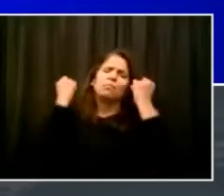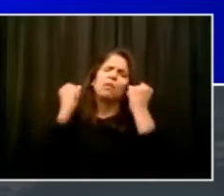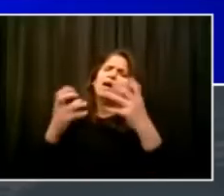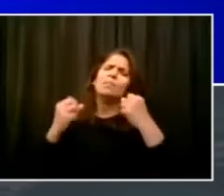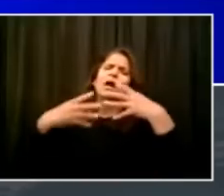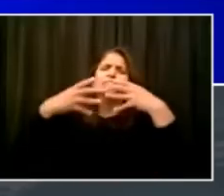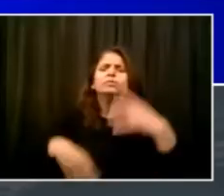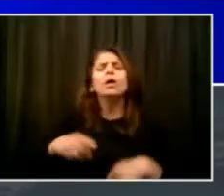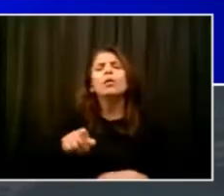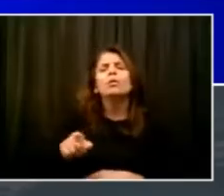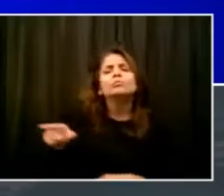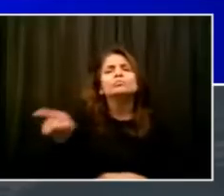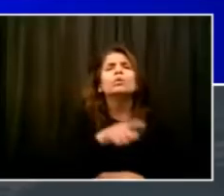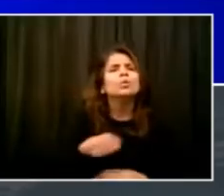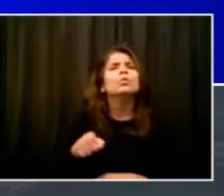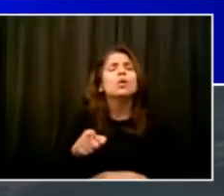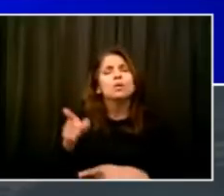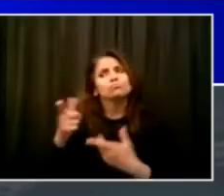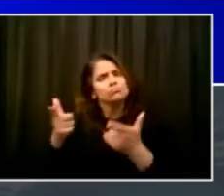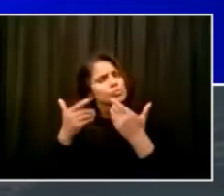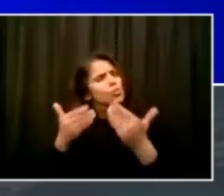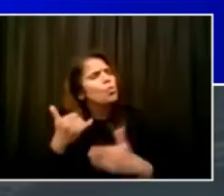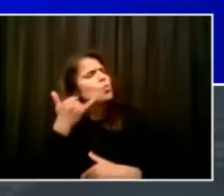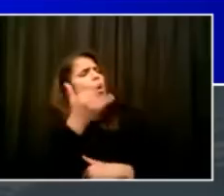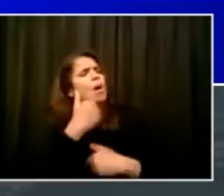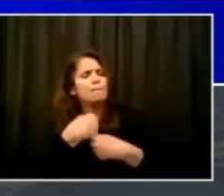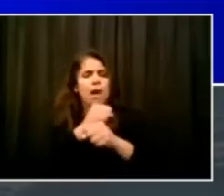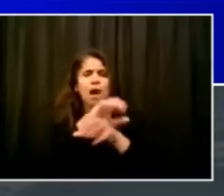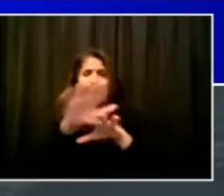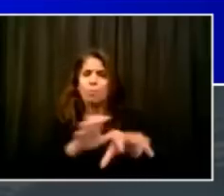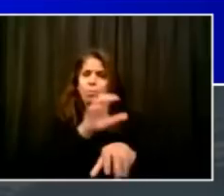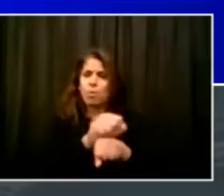844-NYC-4NYC. So that's the number 4NYC. Again,